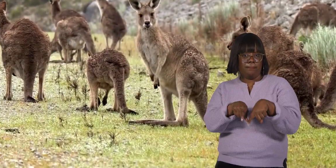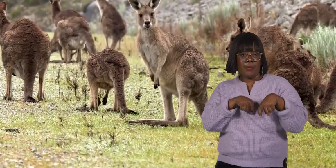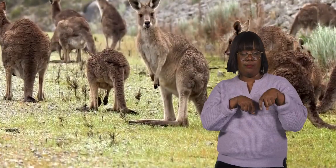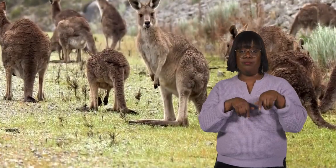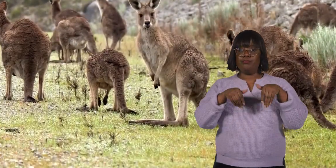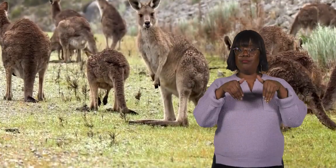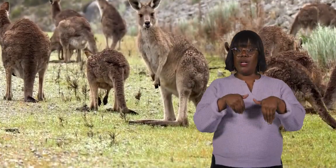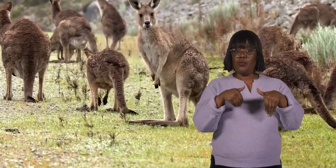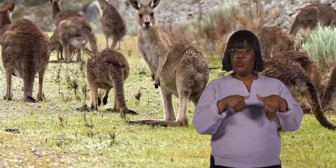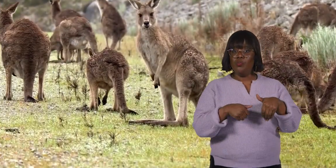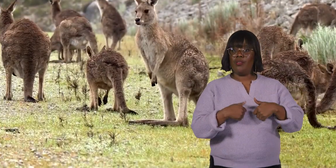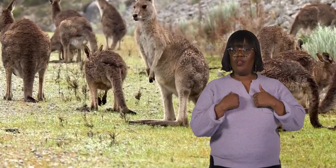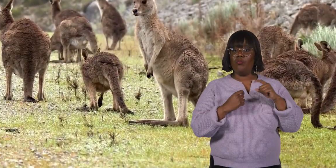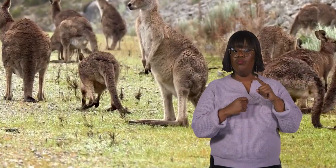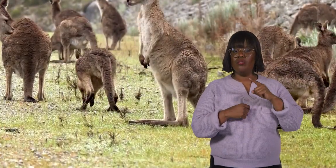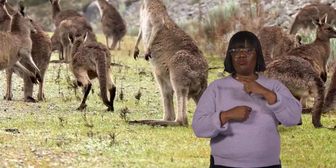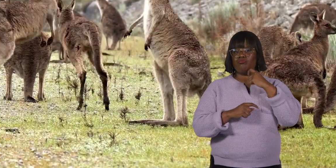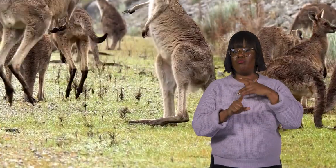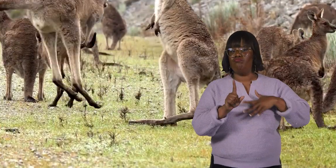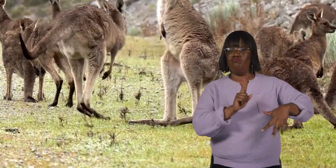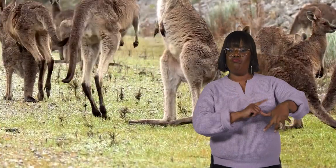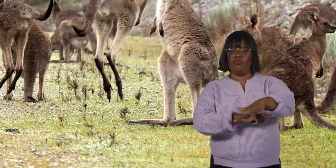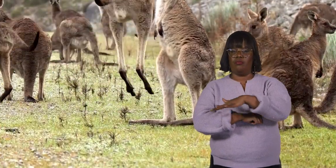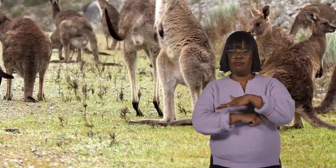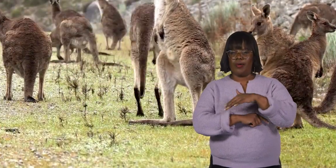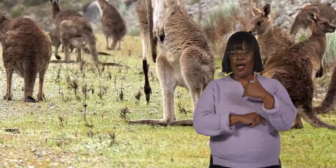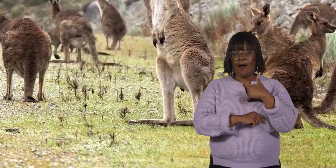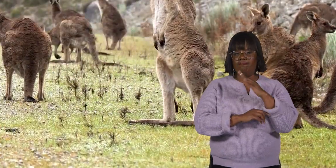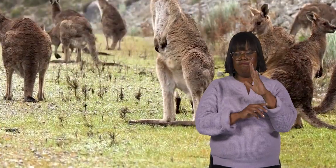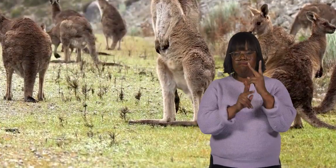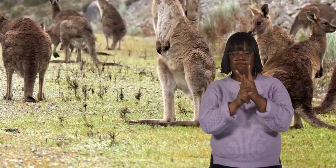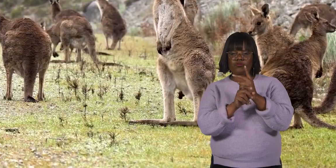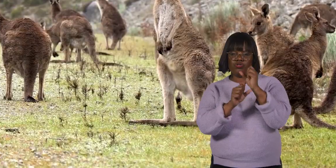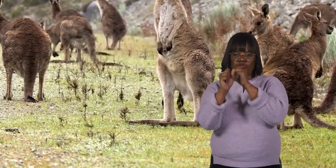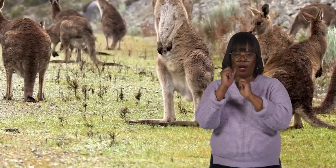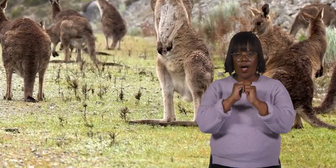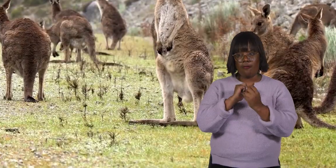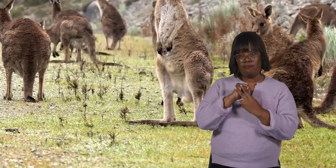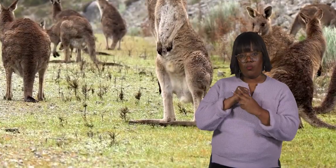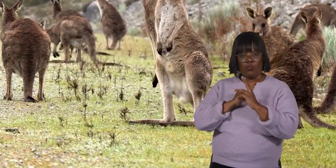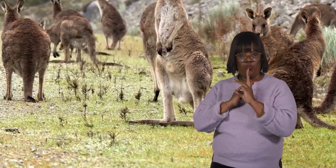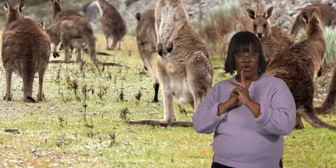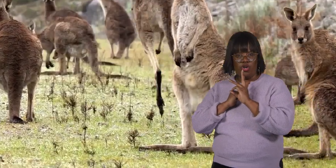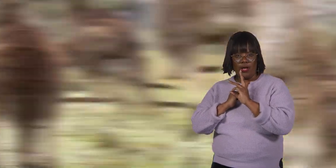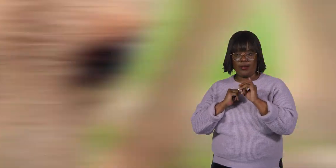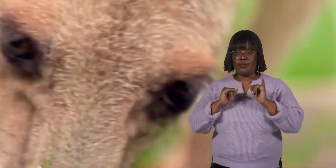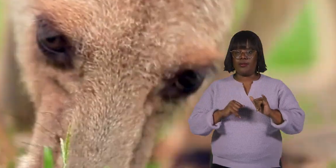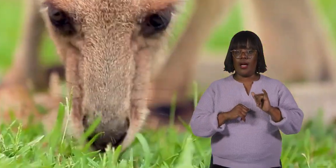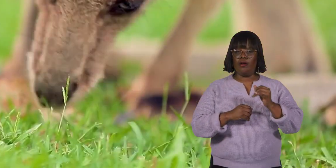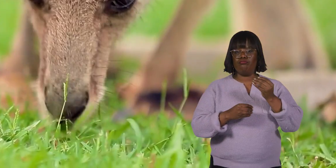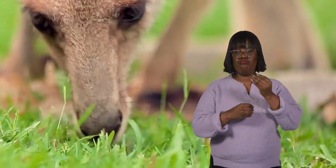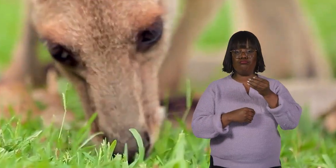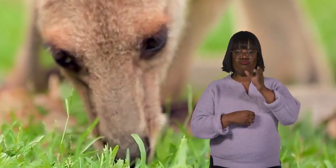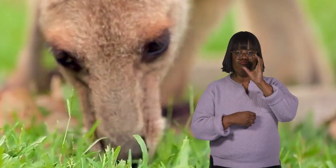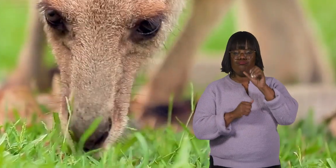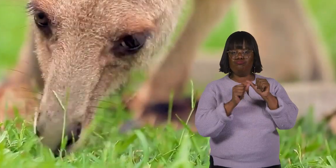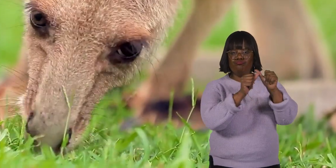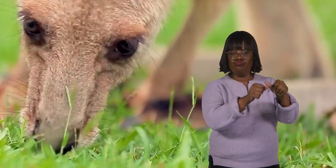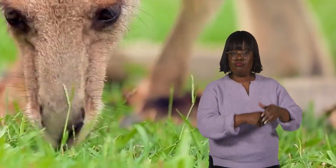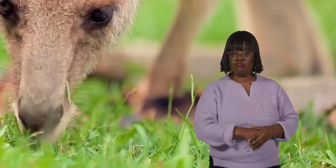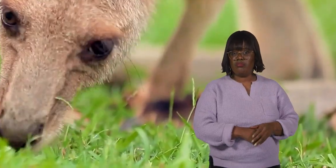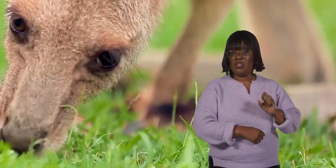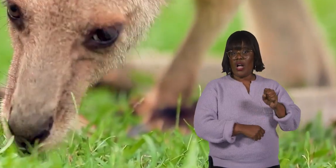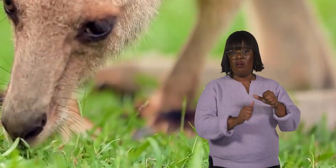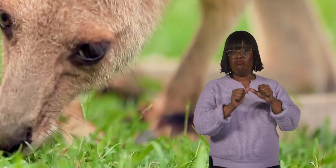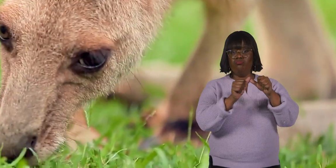Kangaroos live in dry environments, so they use certain strategies to conserve water and remain hydrated. They can go for long